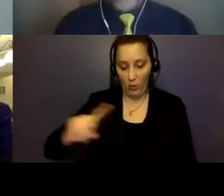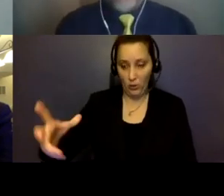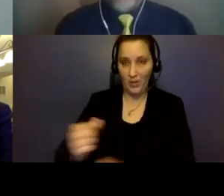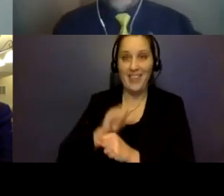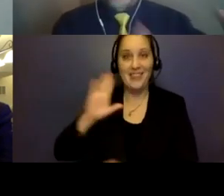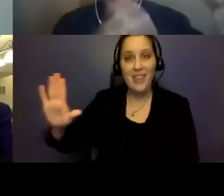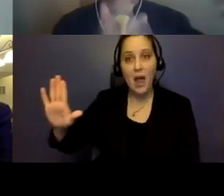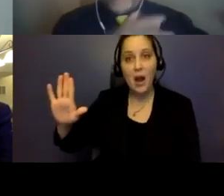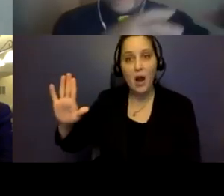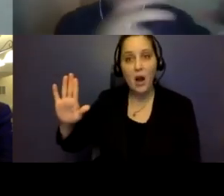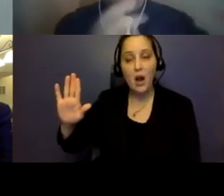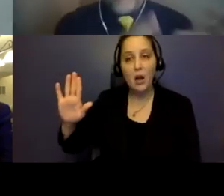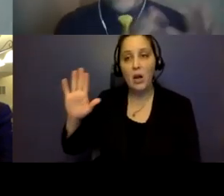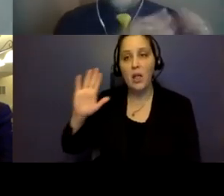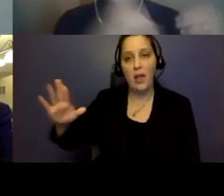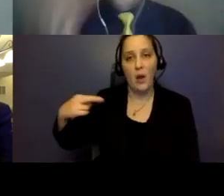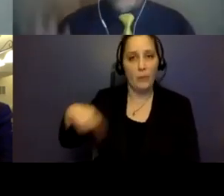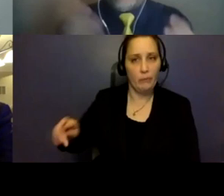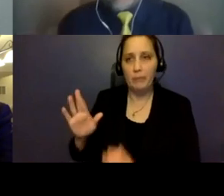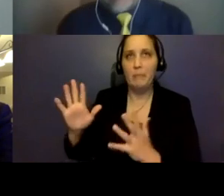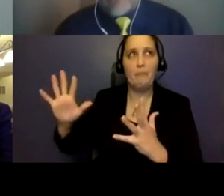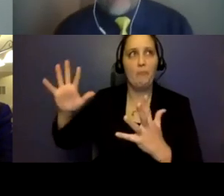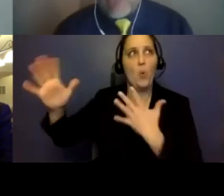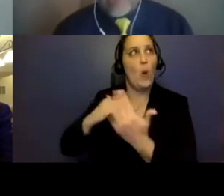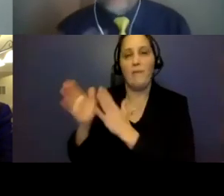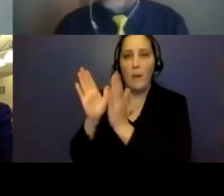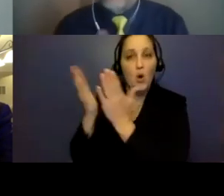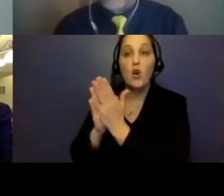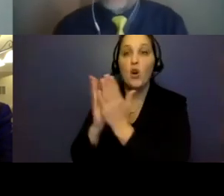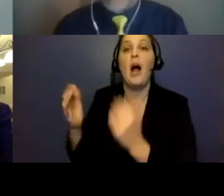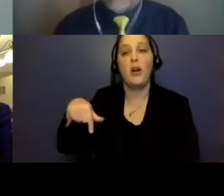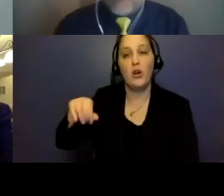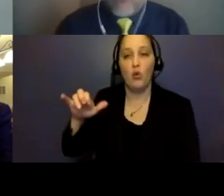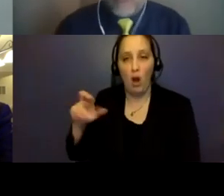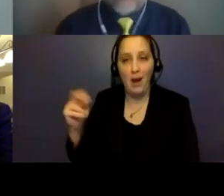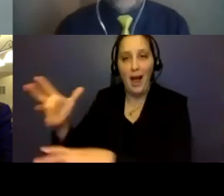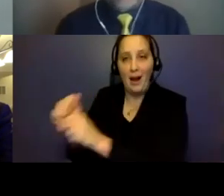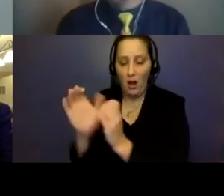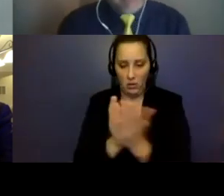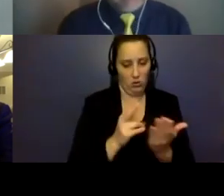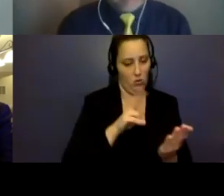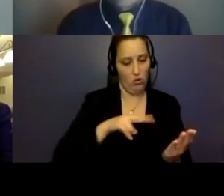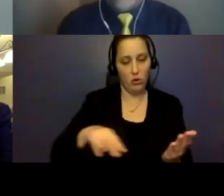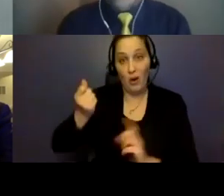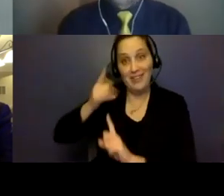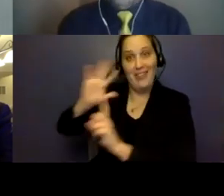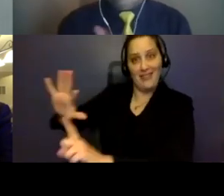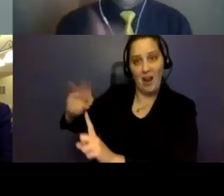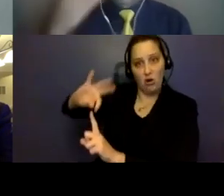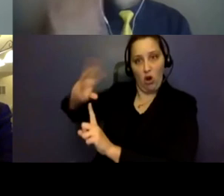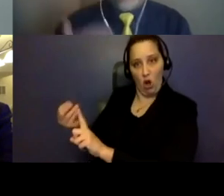book, whatever. I got a Quran to understand the culture, because I had to